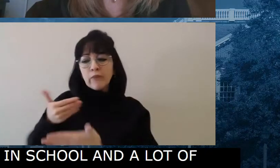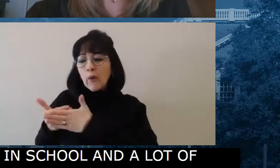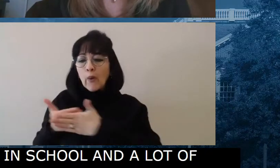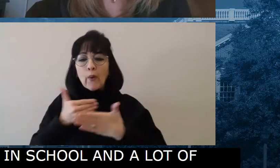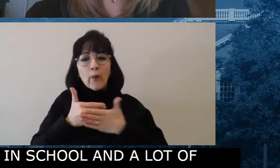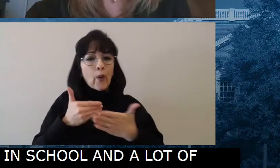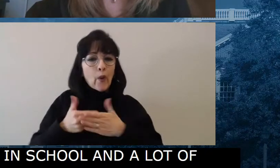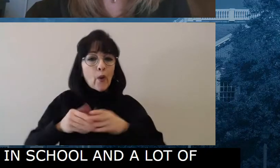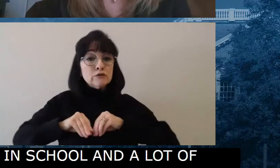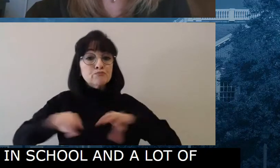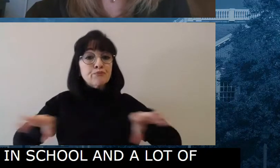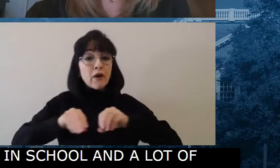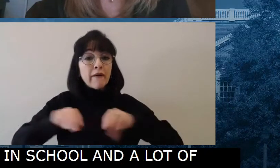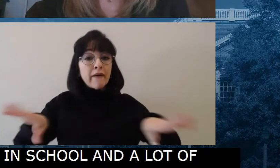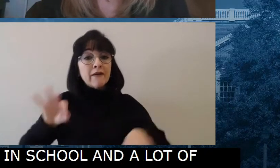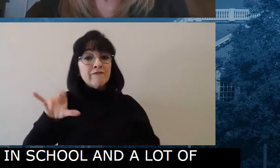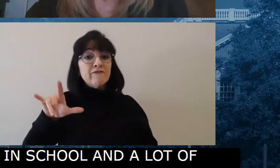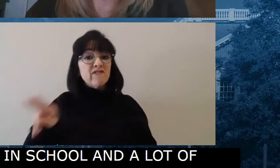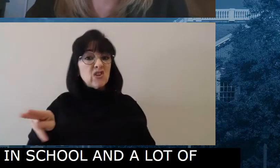flu.